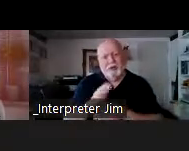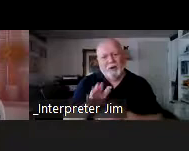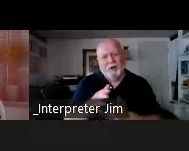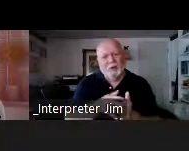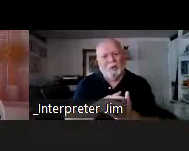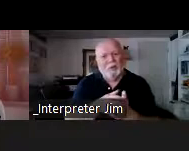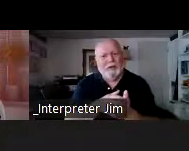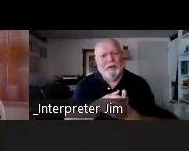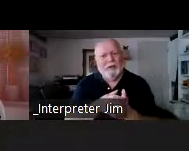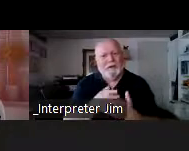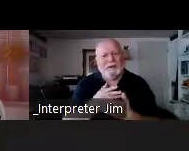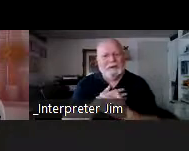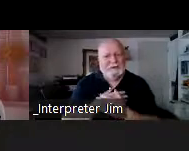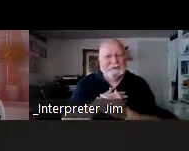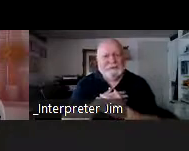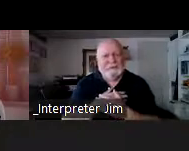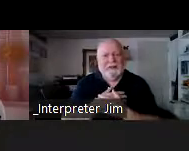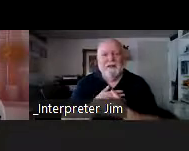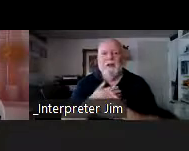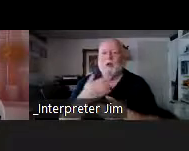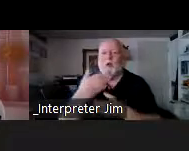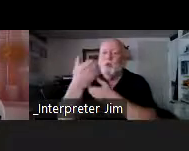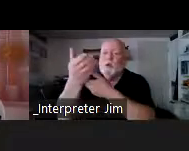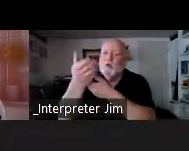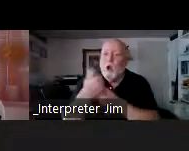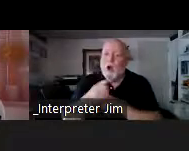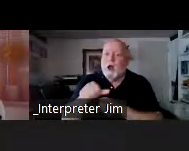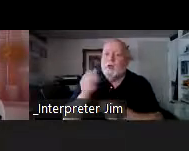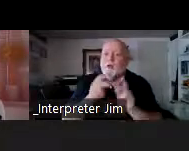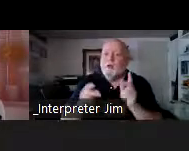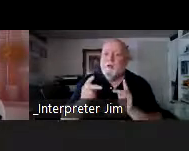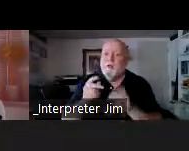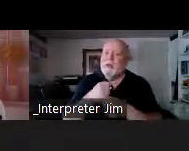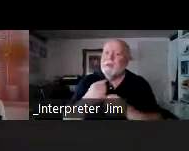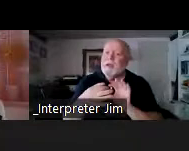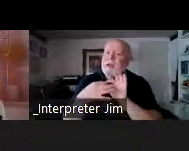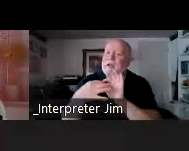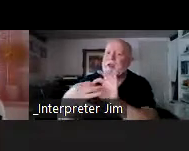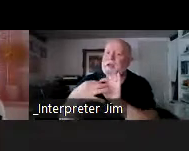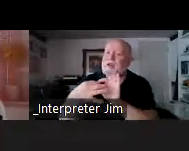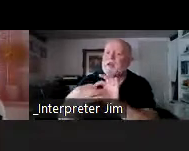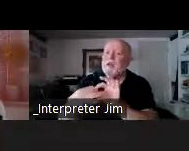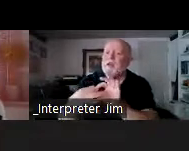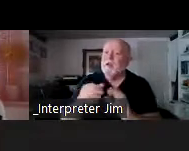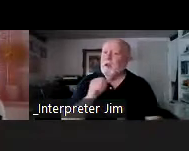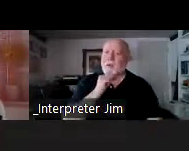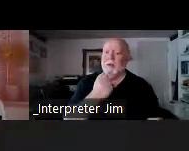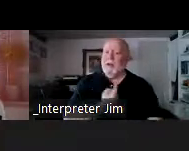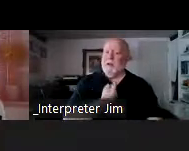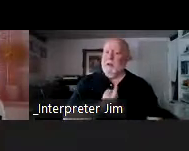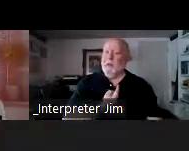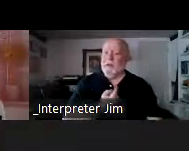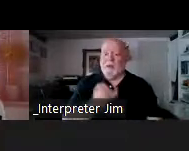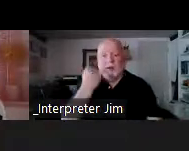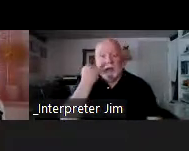to draws in others and creates connections, that you're not alone. Someone hears someone else's story and they feel connected